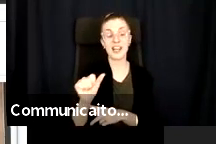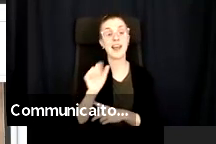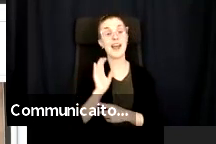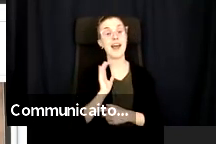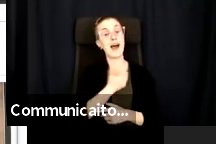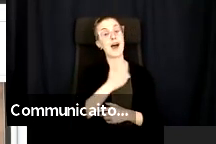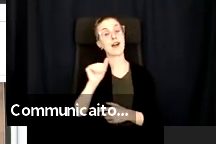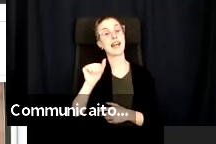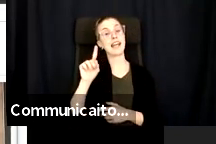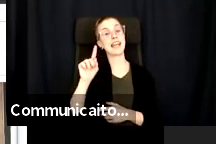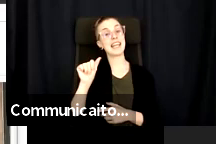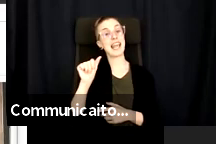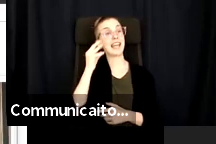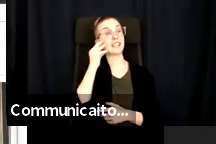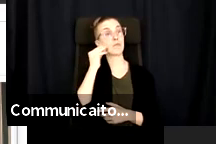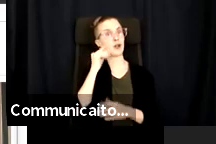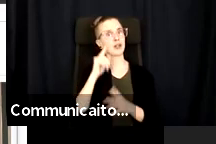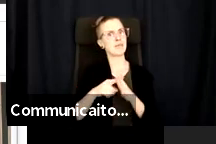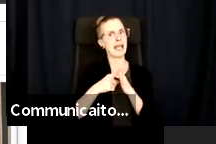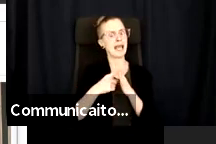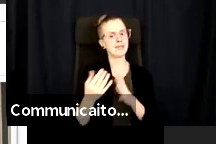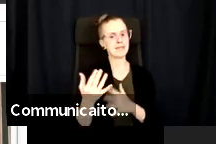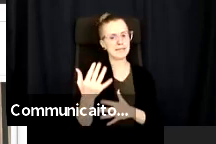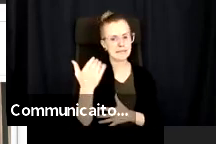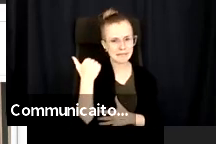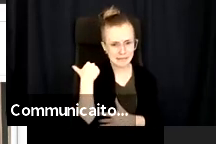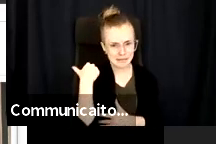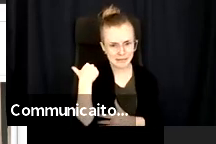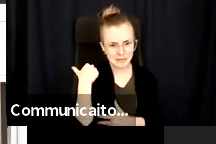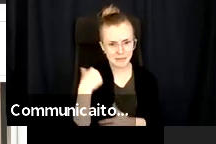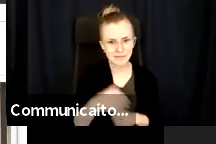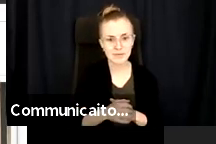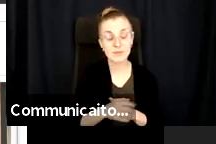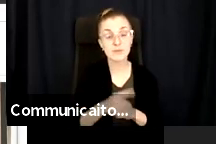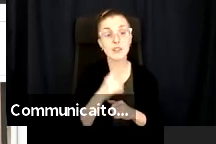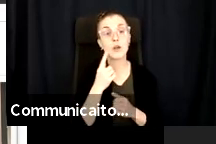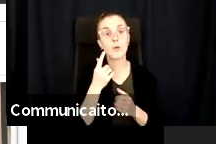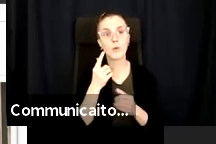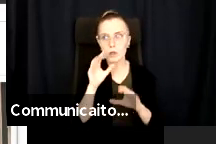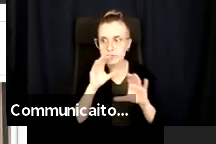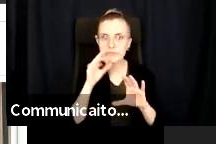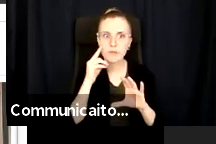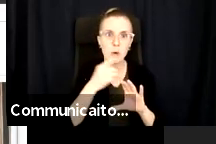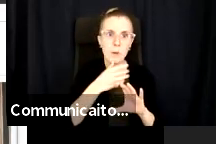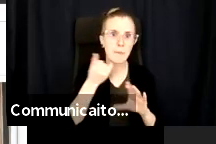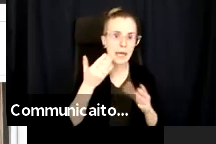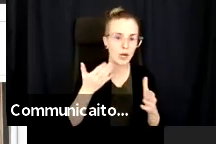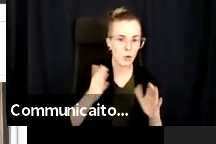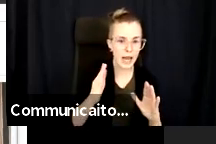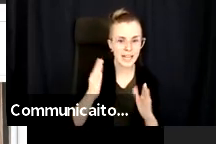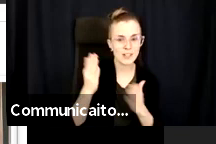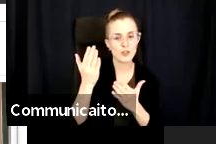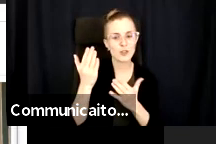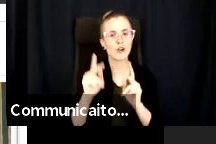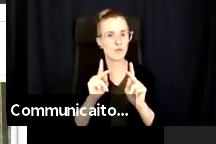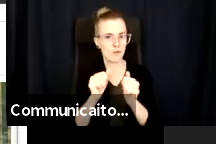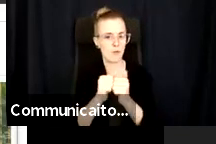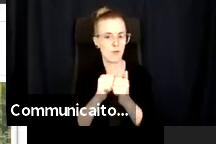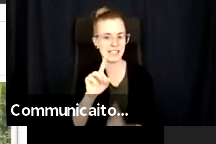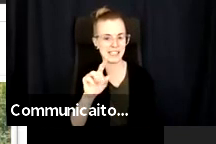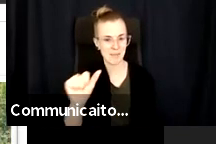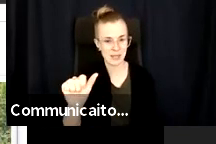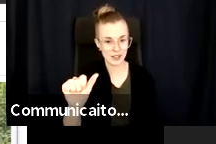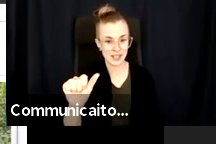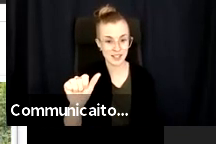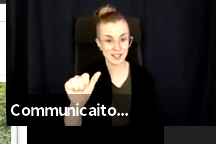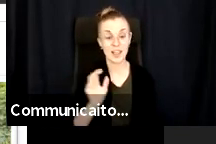ago, but it is changing because we're finding better ways to serve those with disabilities.